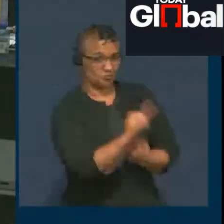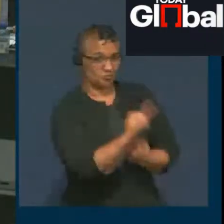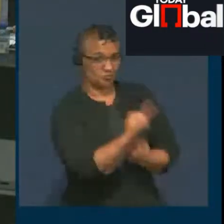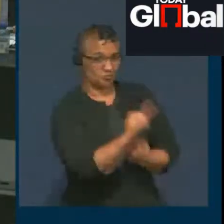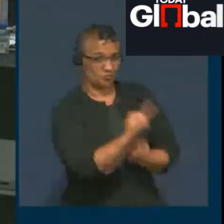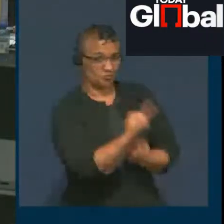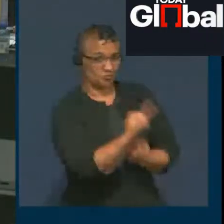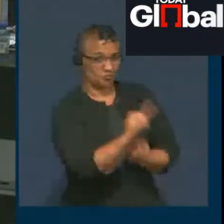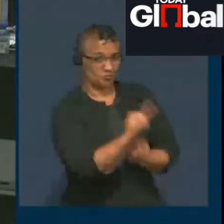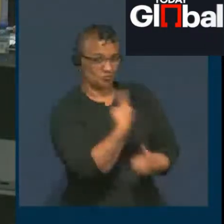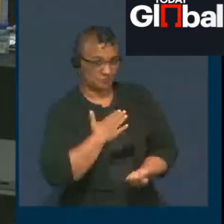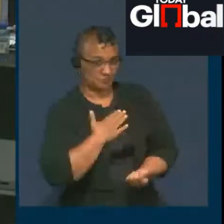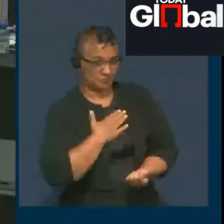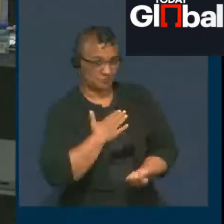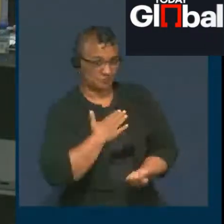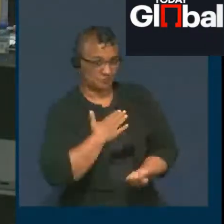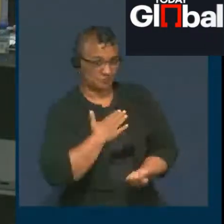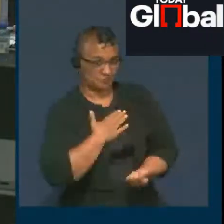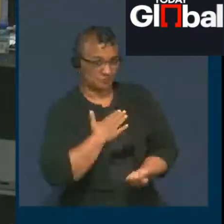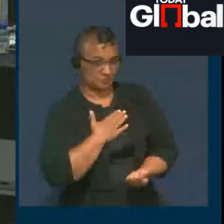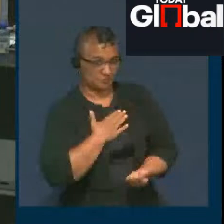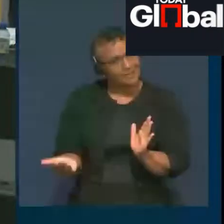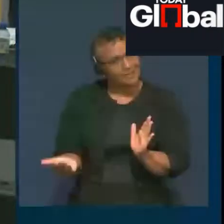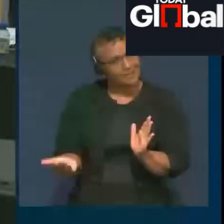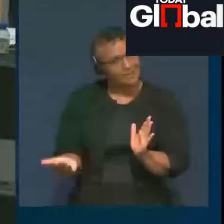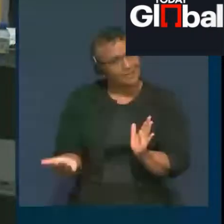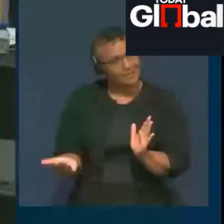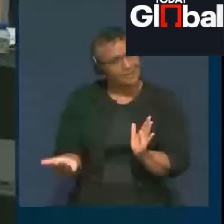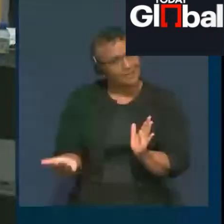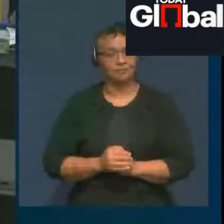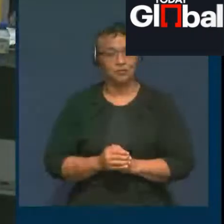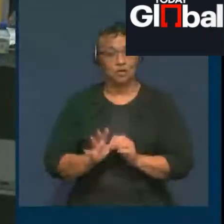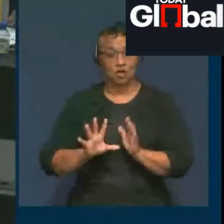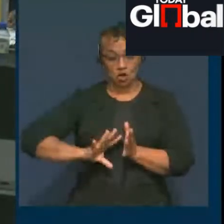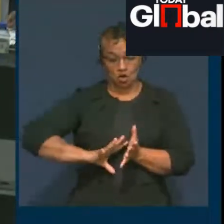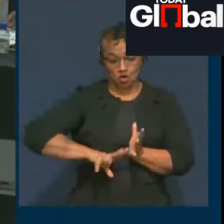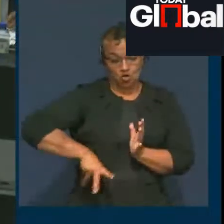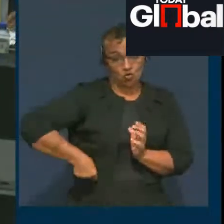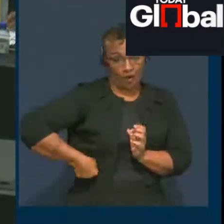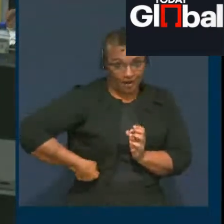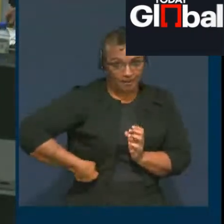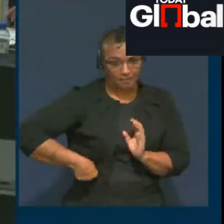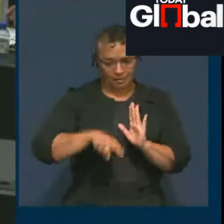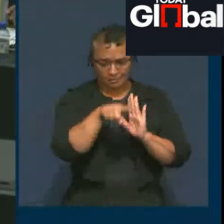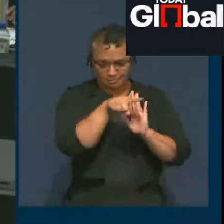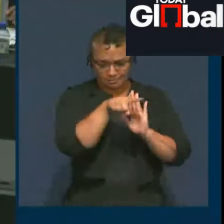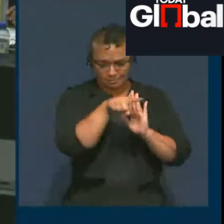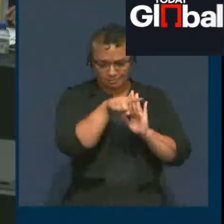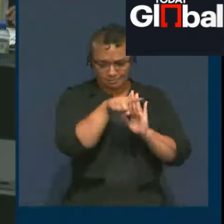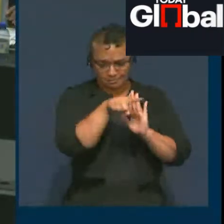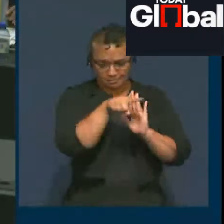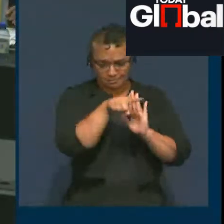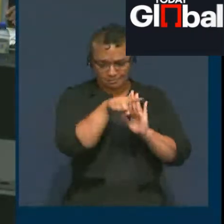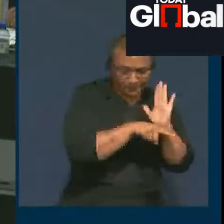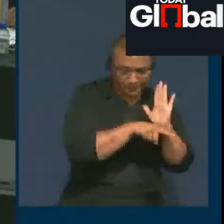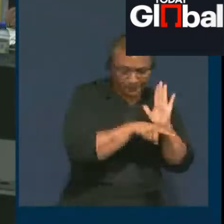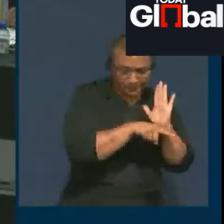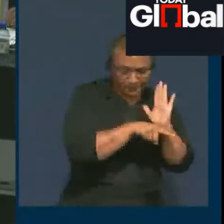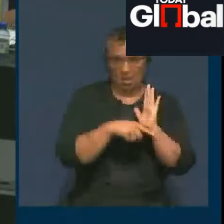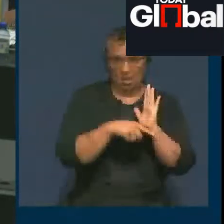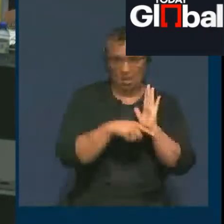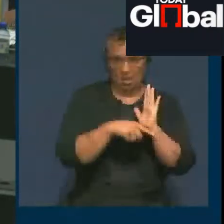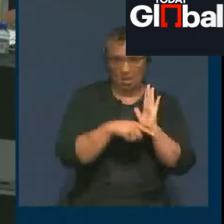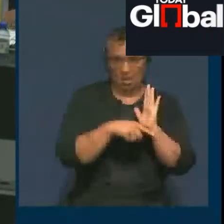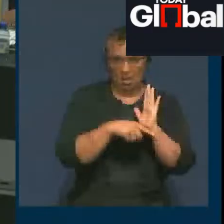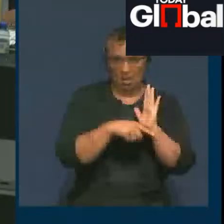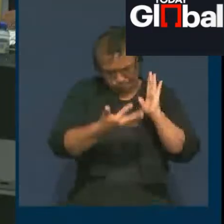I wish to restate that the number of crimes for which the death penalty can be applied is quite high.